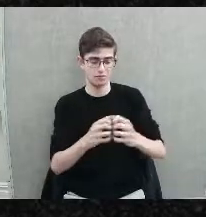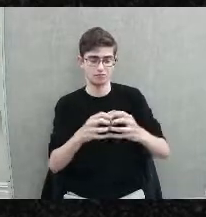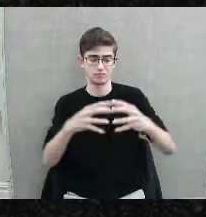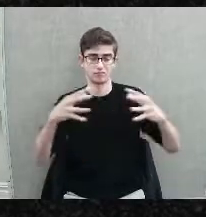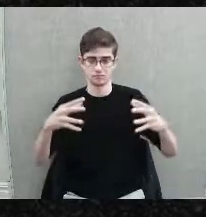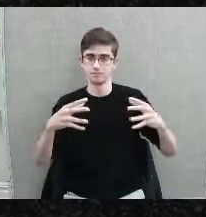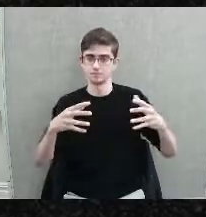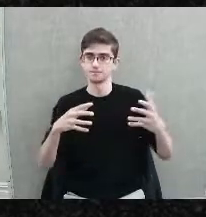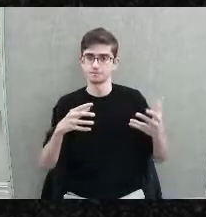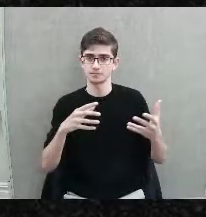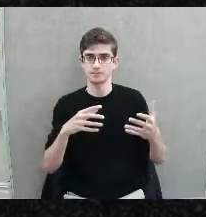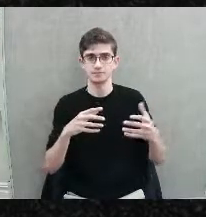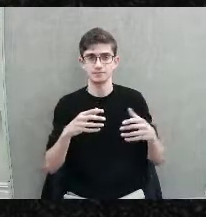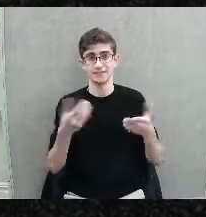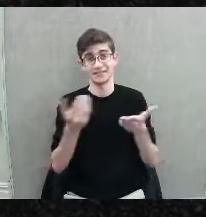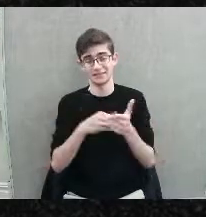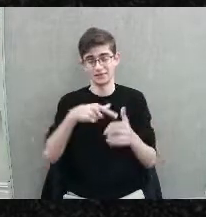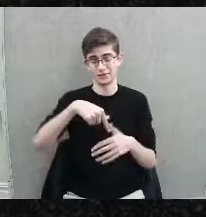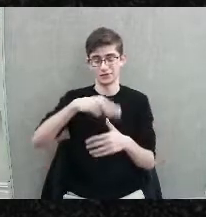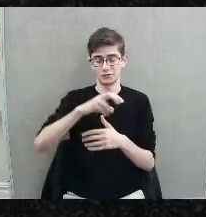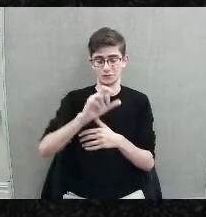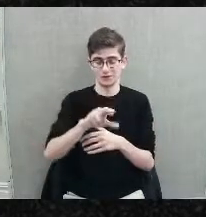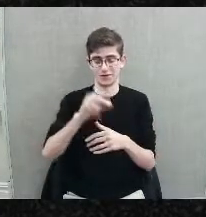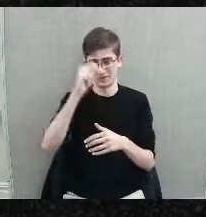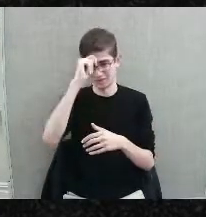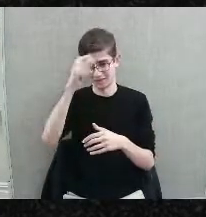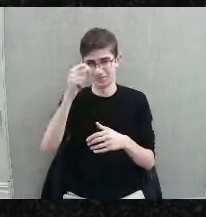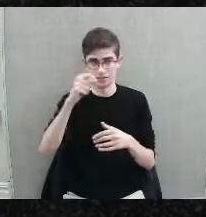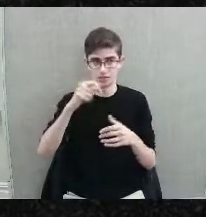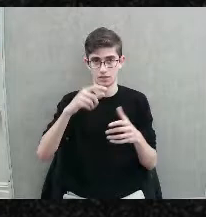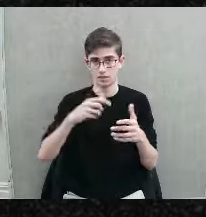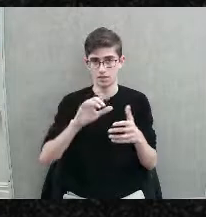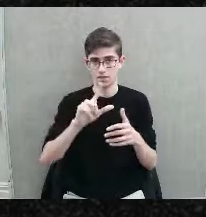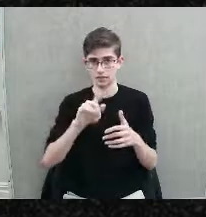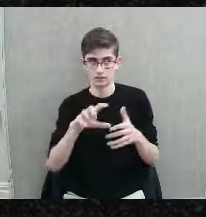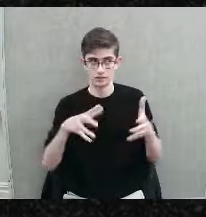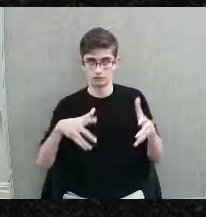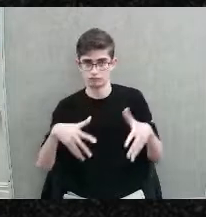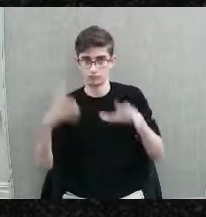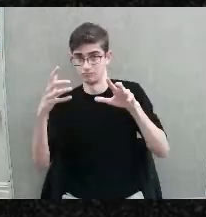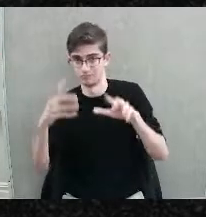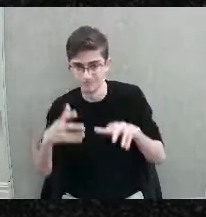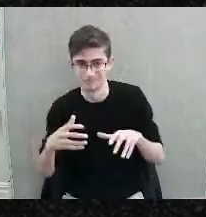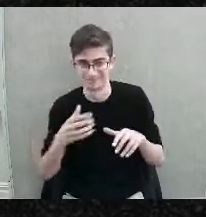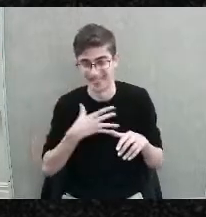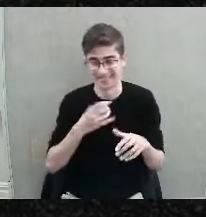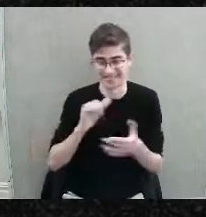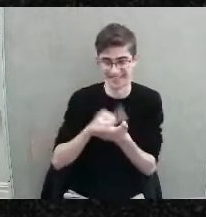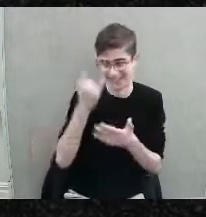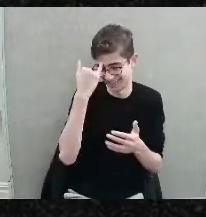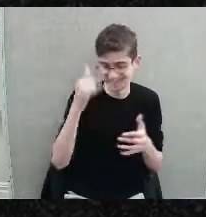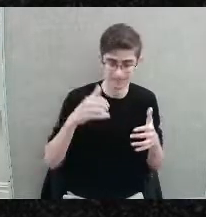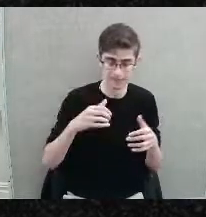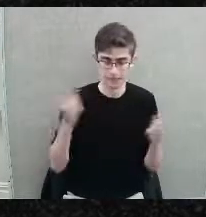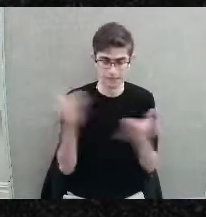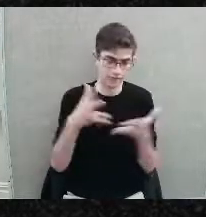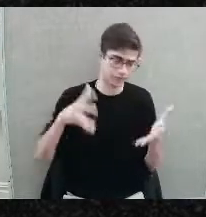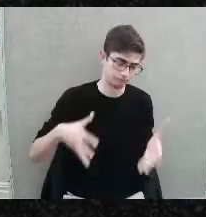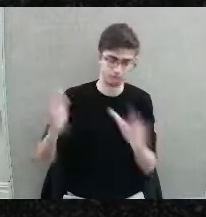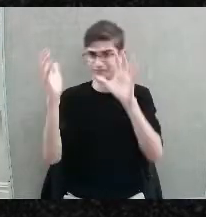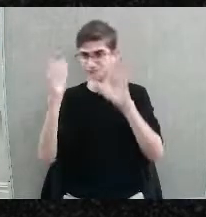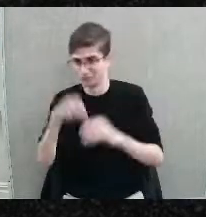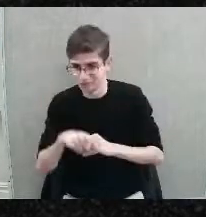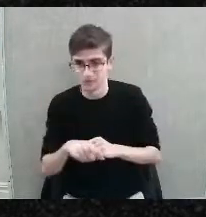the queer let's mess things up idea, which, as you can tell, I'm fond of, is the idea that forming mutual aid